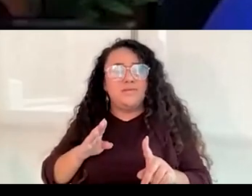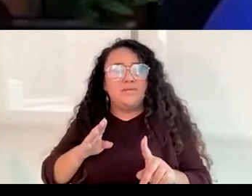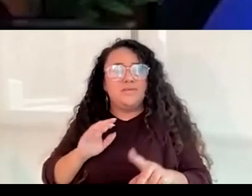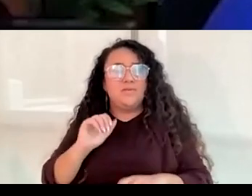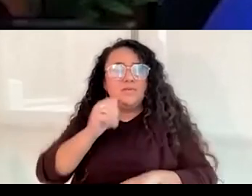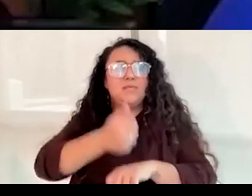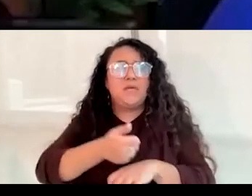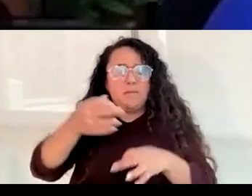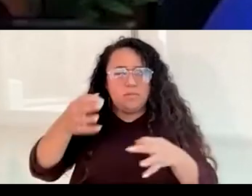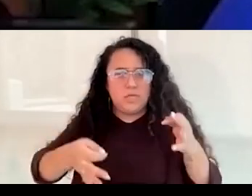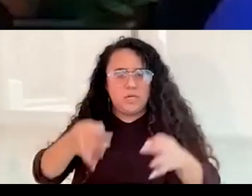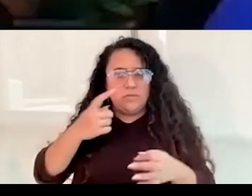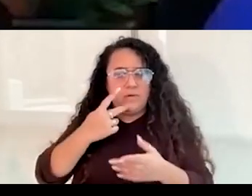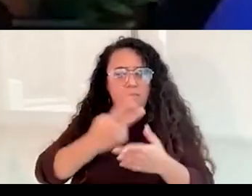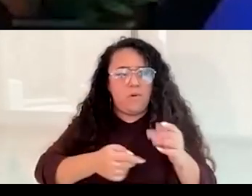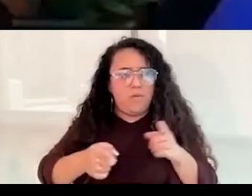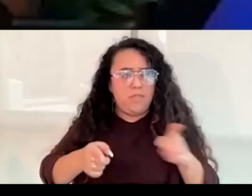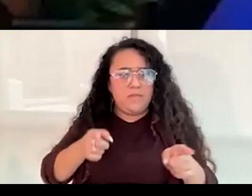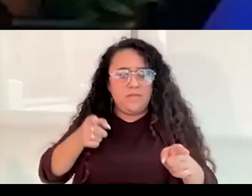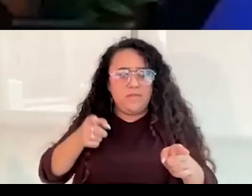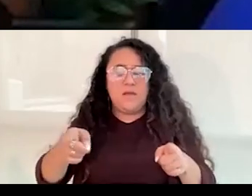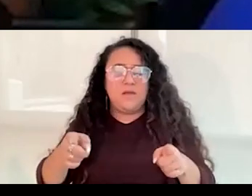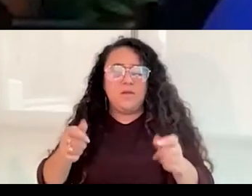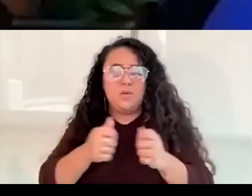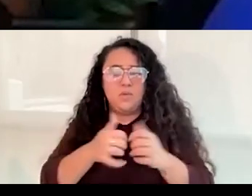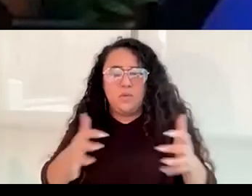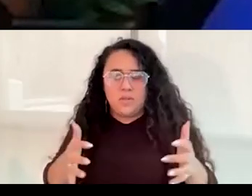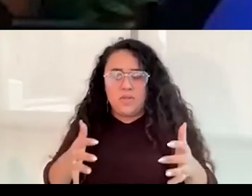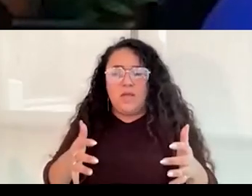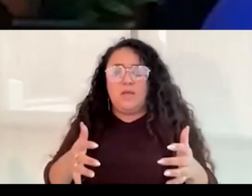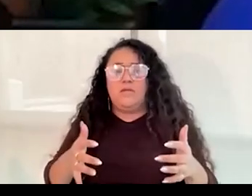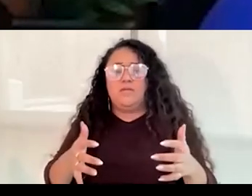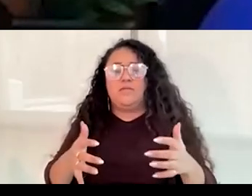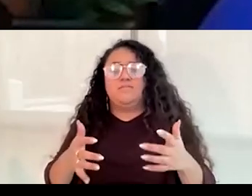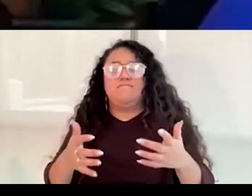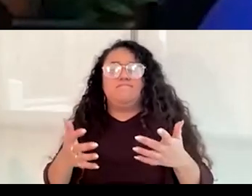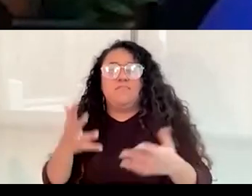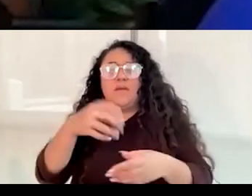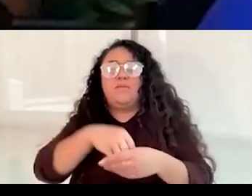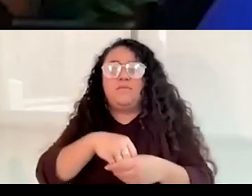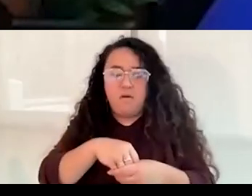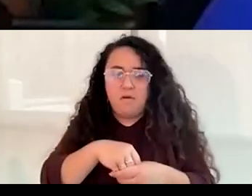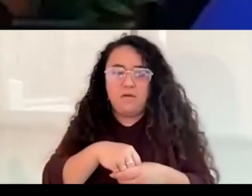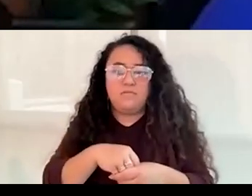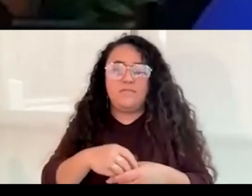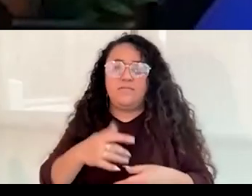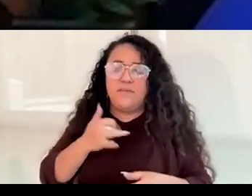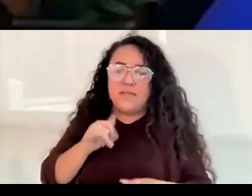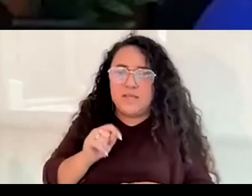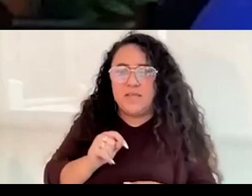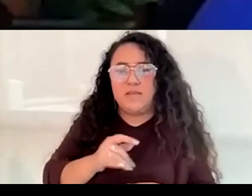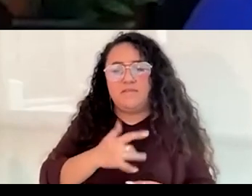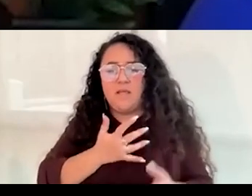without really having two 10 toes and 10 fingers on it and feeling it and being